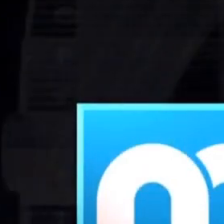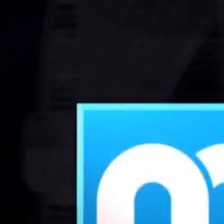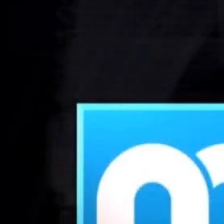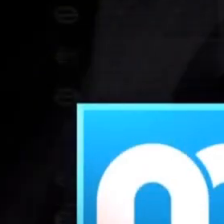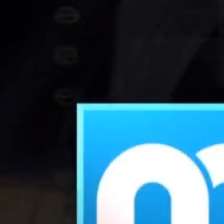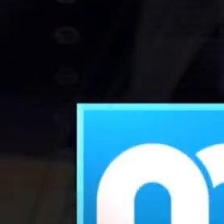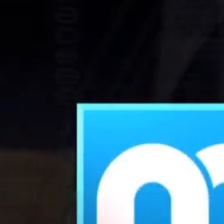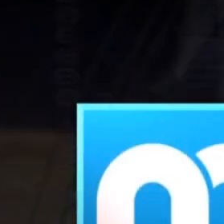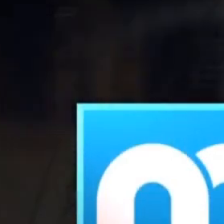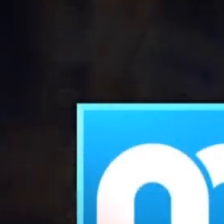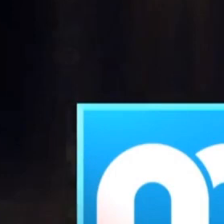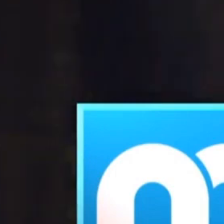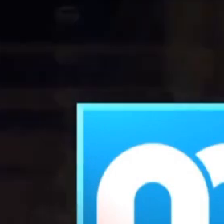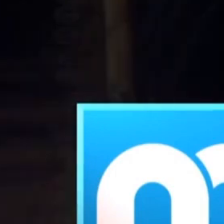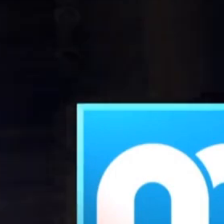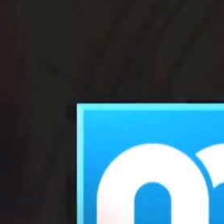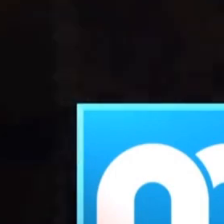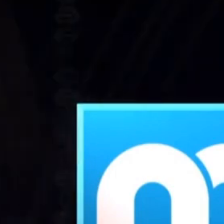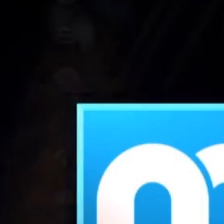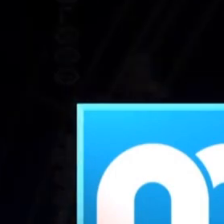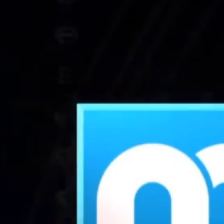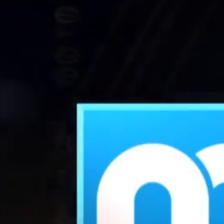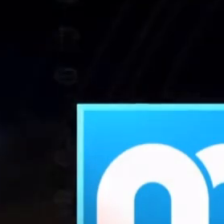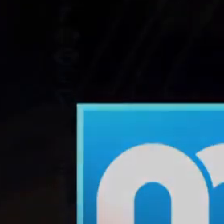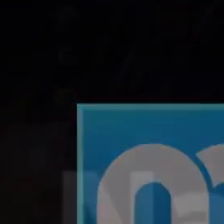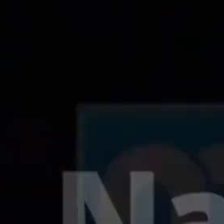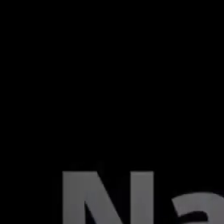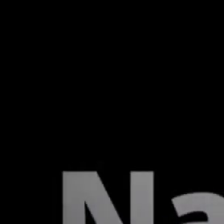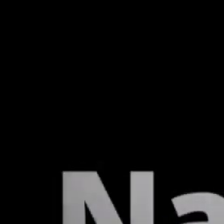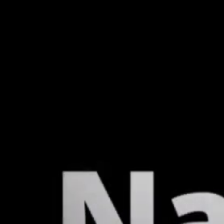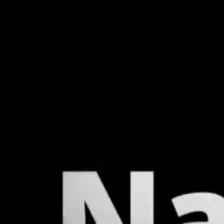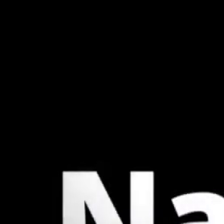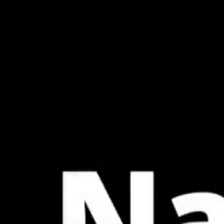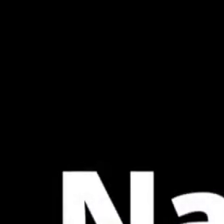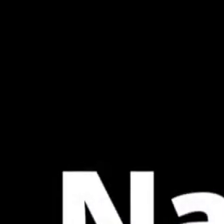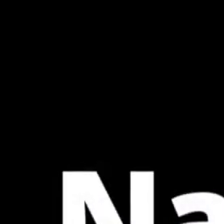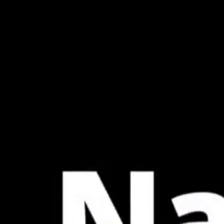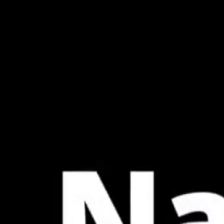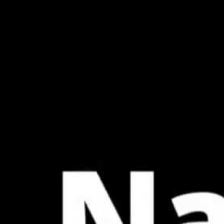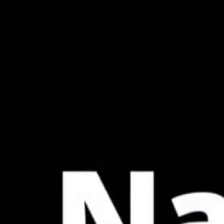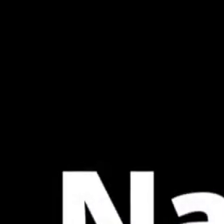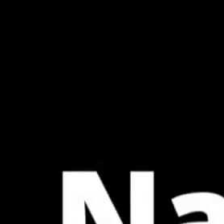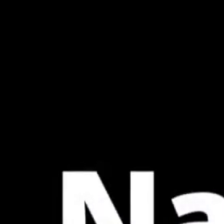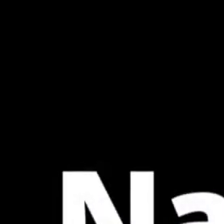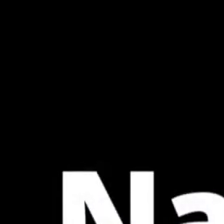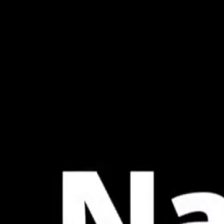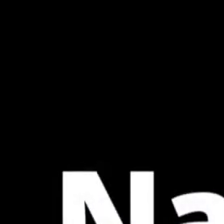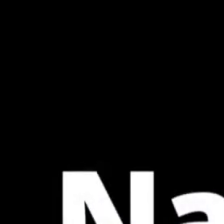or for more information about this and other programs, visit nashville.gov.